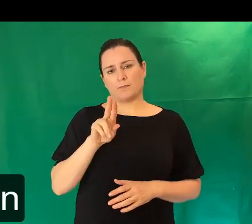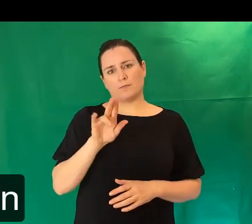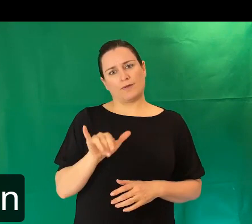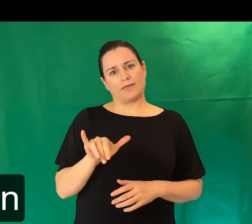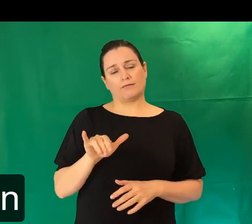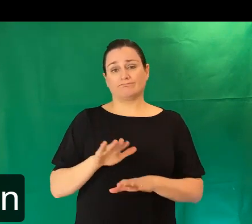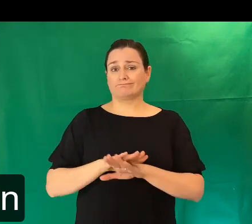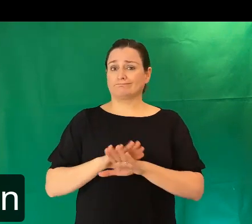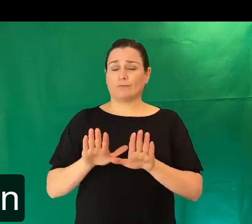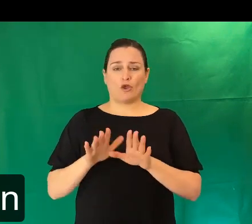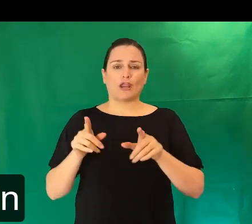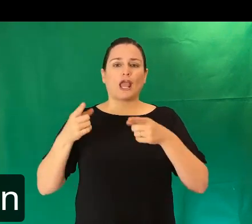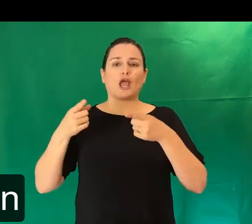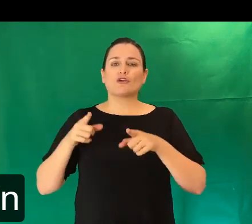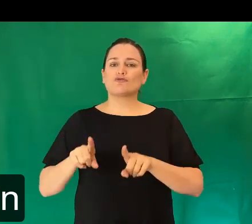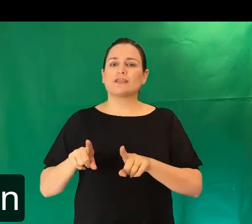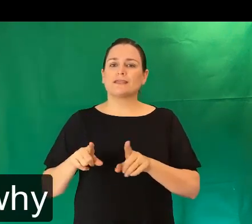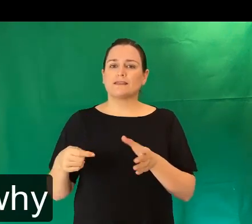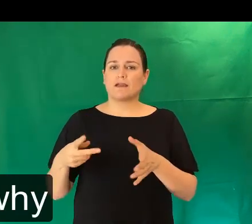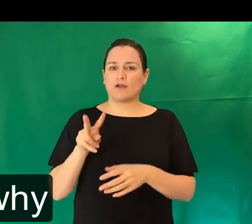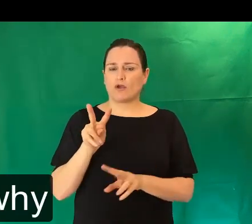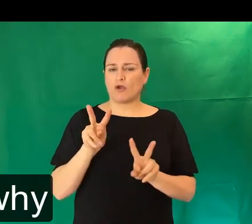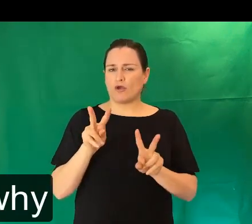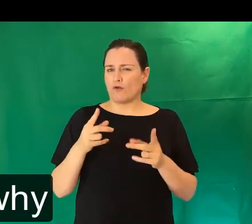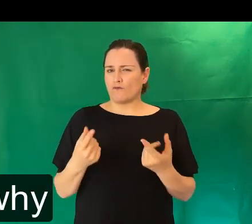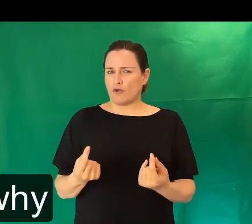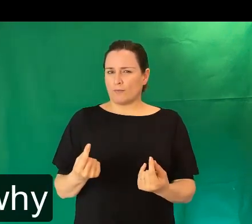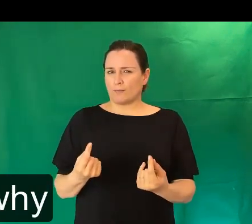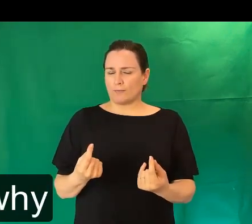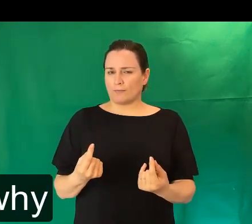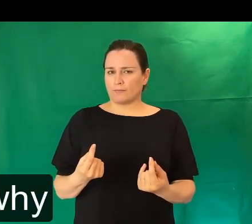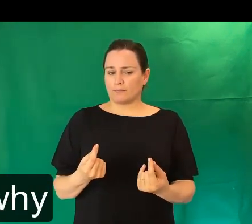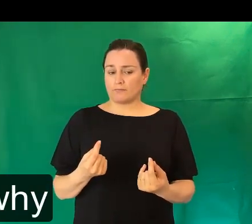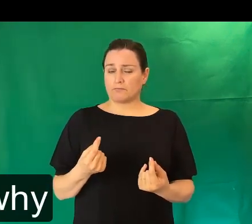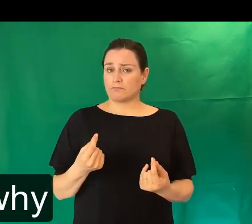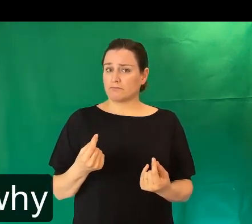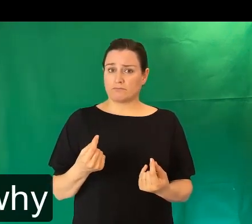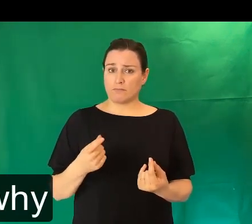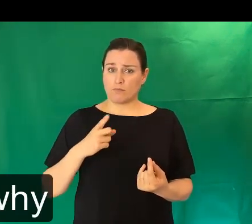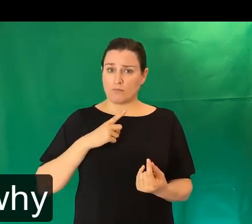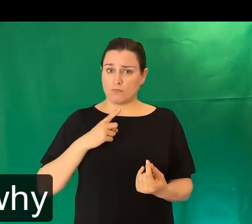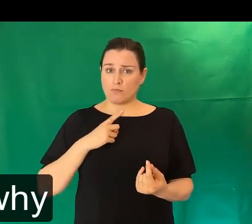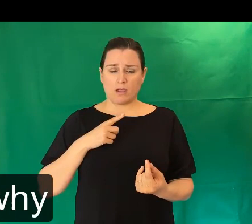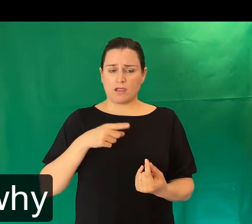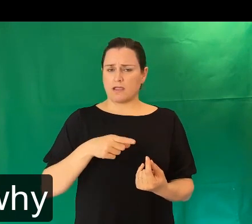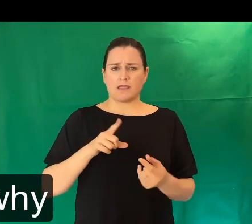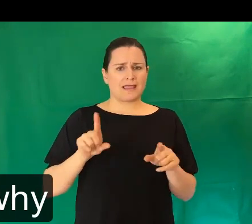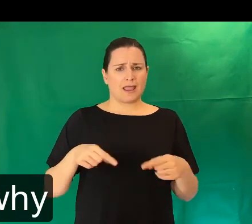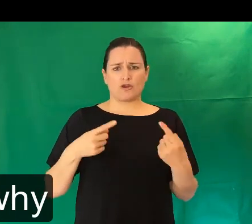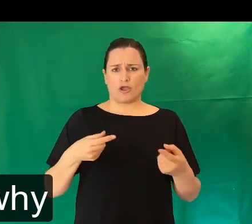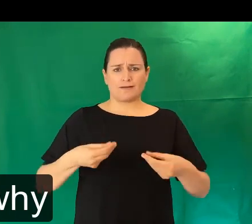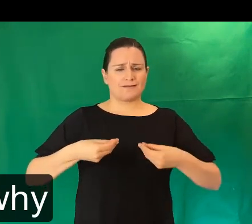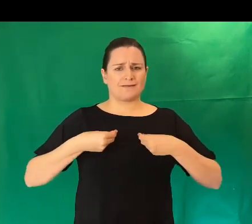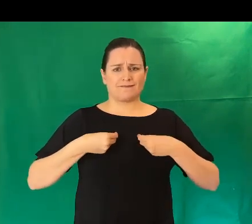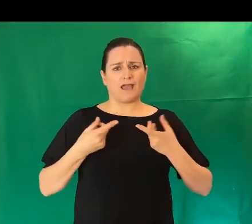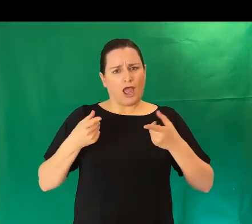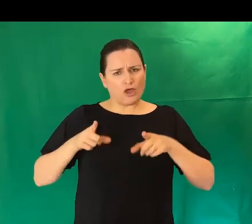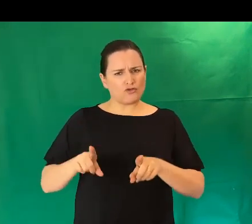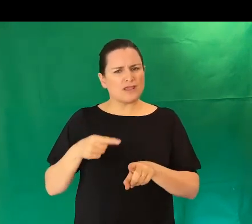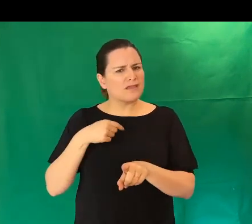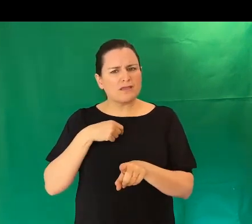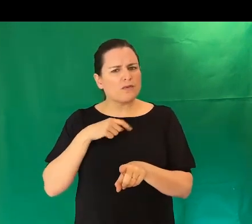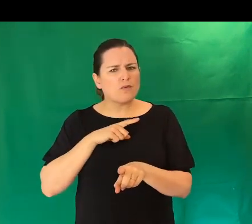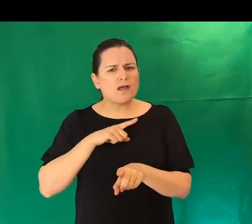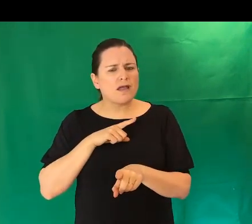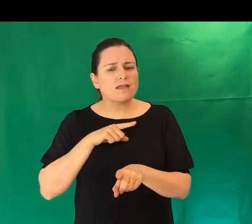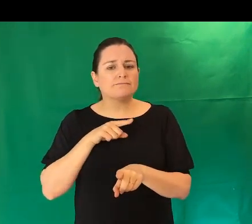And this is a non-agreeing verb in SALS. It cannot show agreement. And why is this the